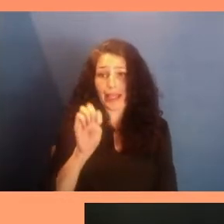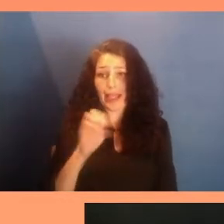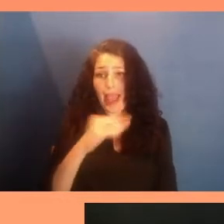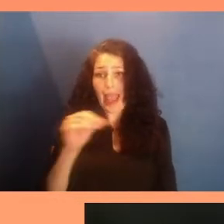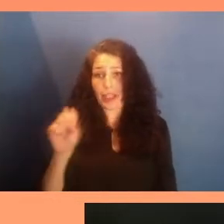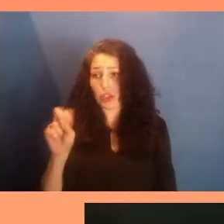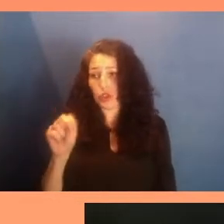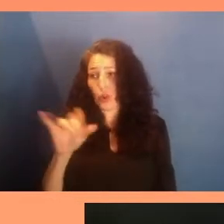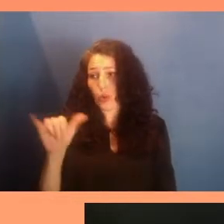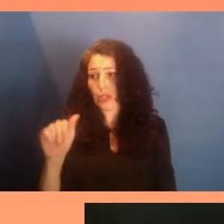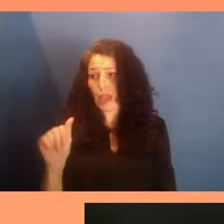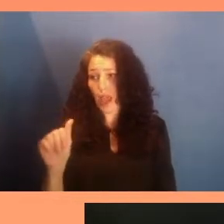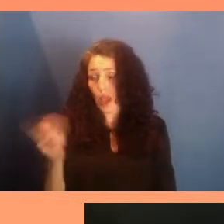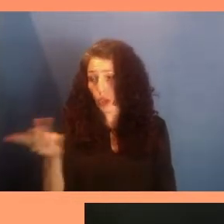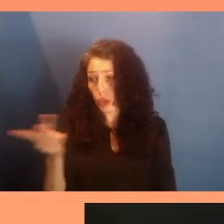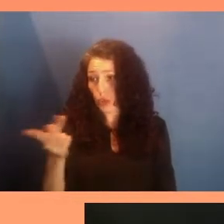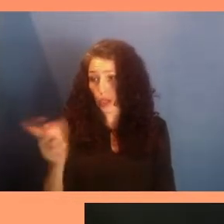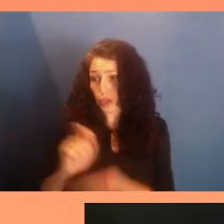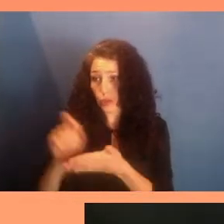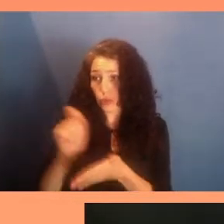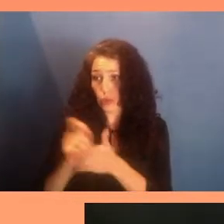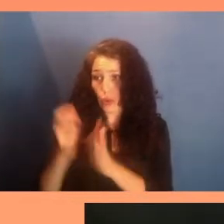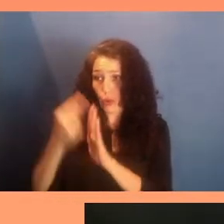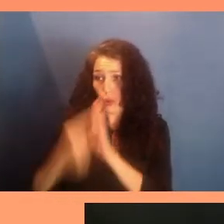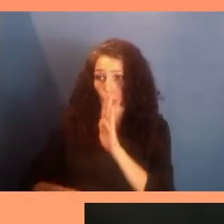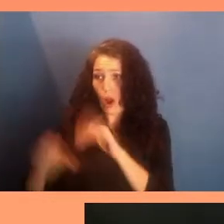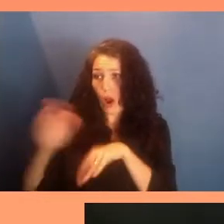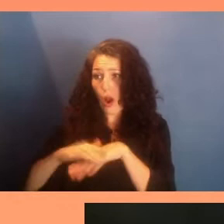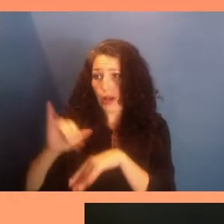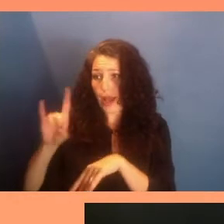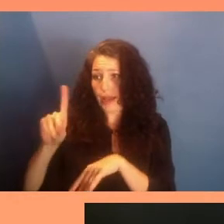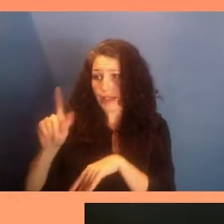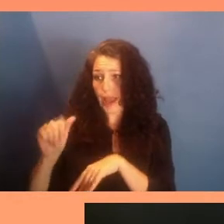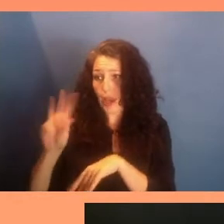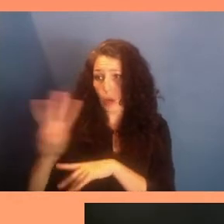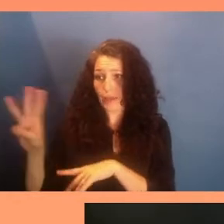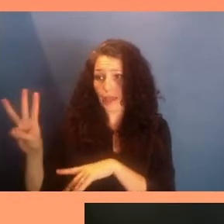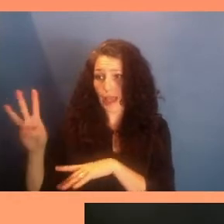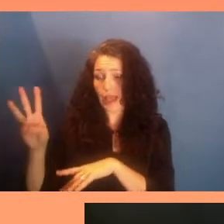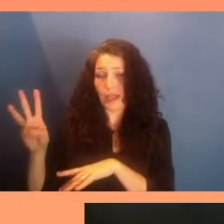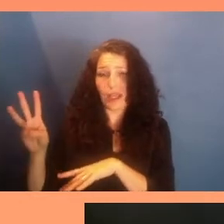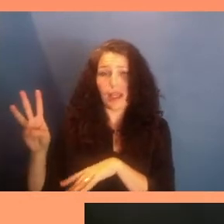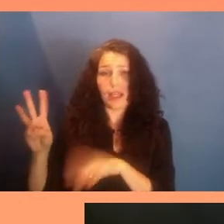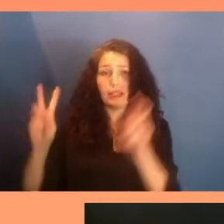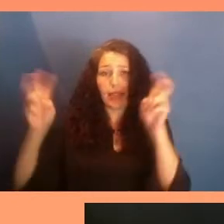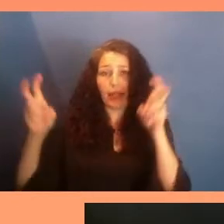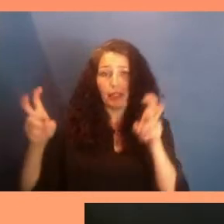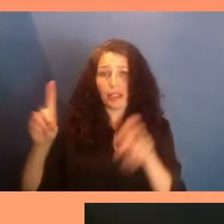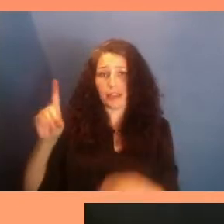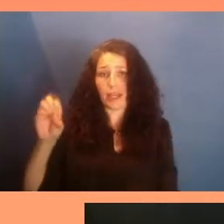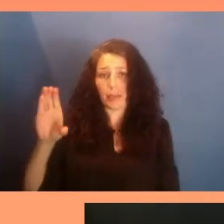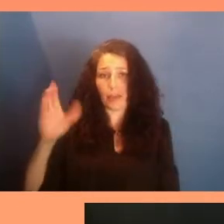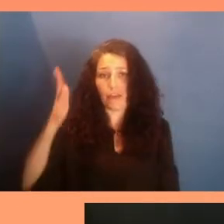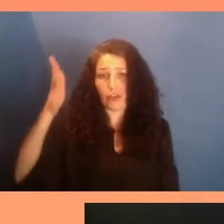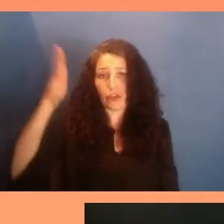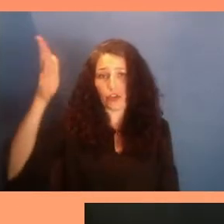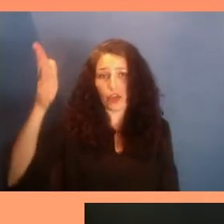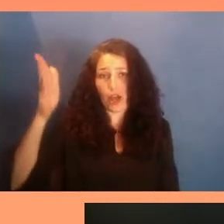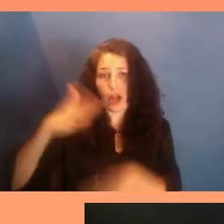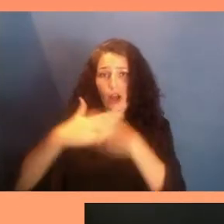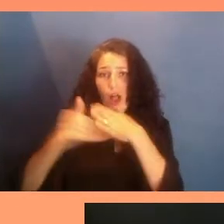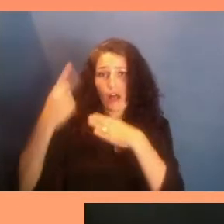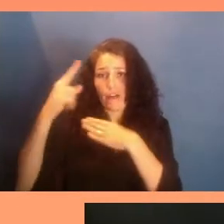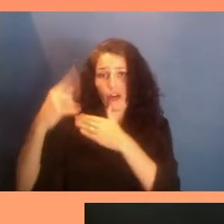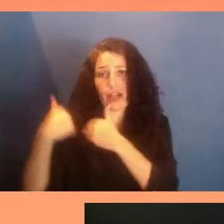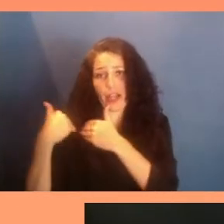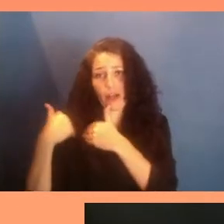incredible article, which if you have not read, it's on the IDA website still, titled The Documentary Future, A Call for Accountability, which I think was